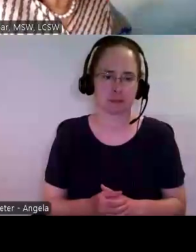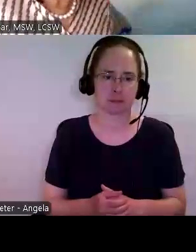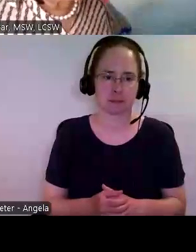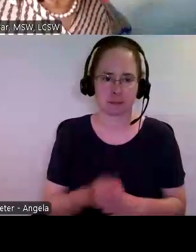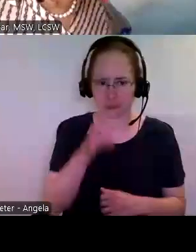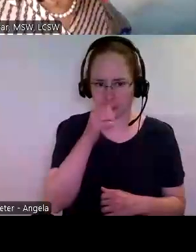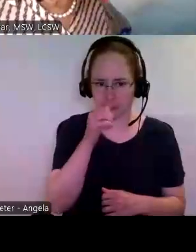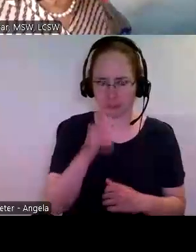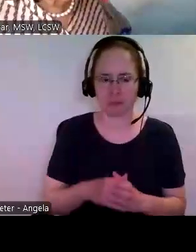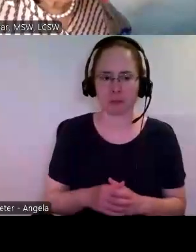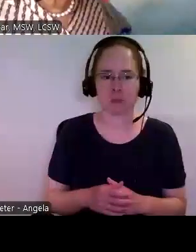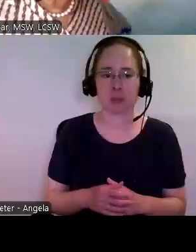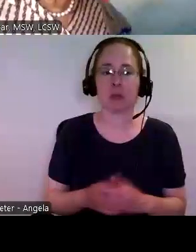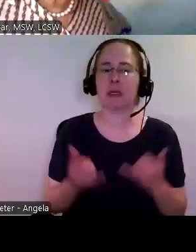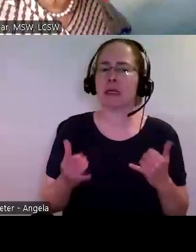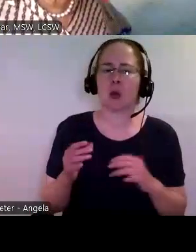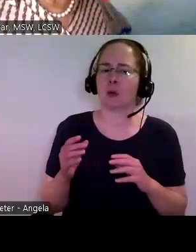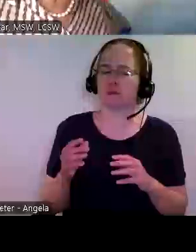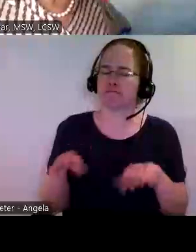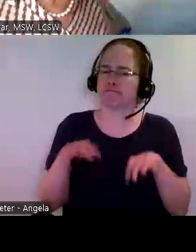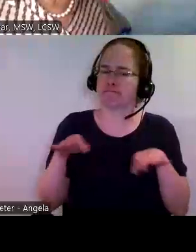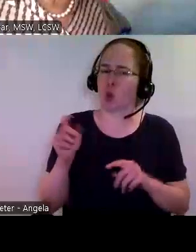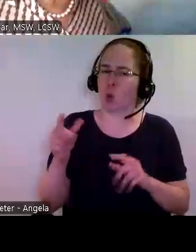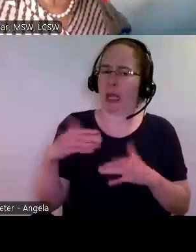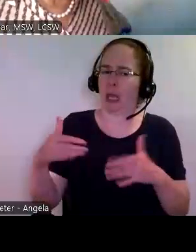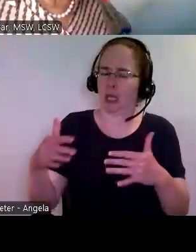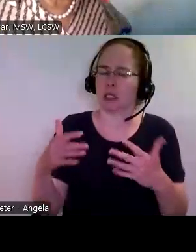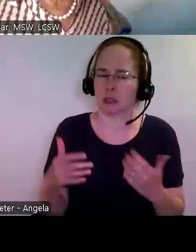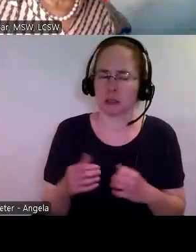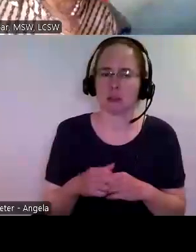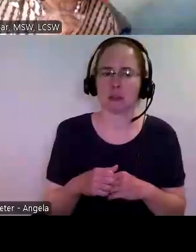And so I'm going to quickly go through some